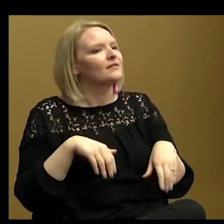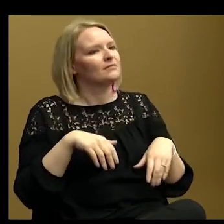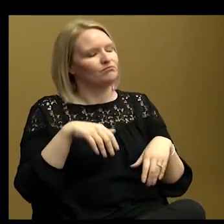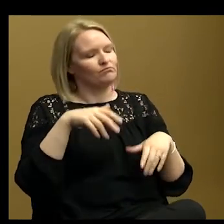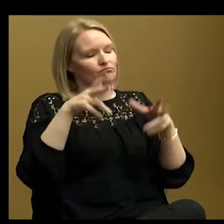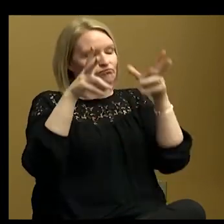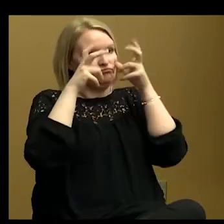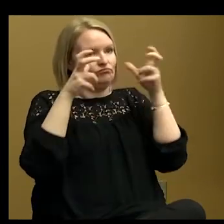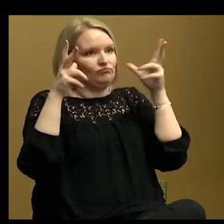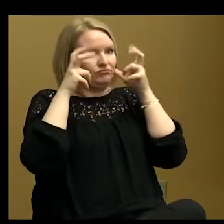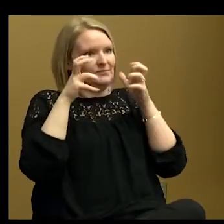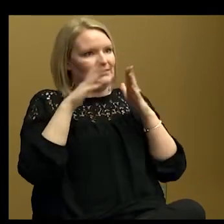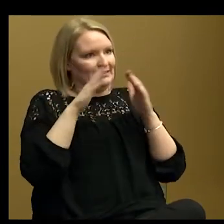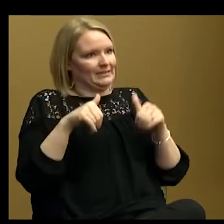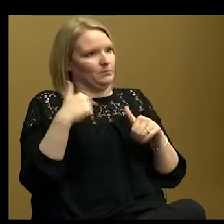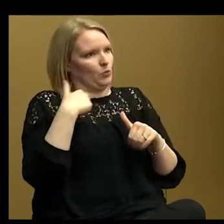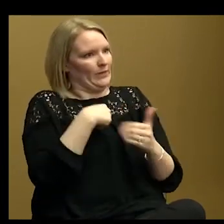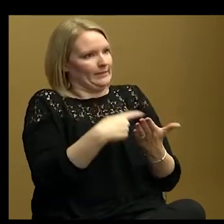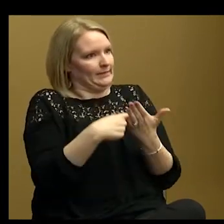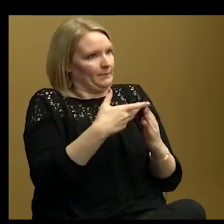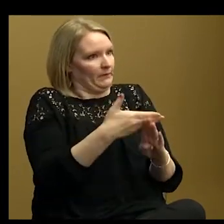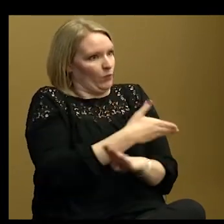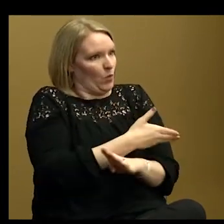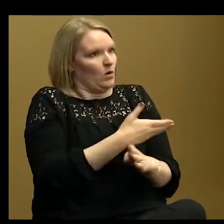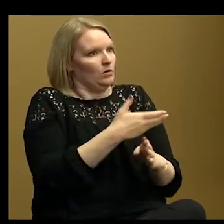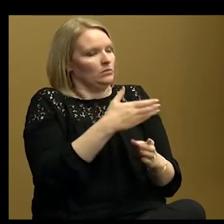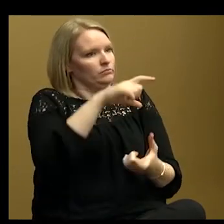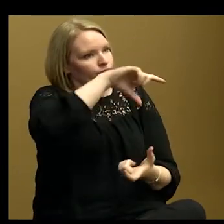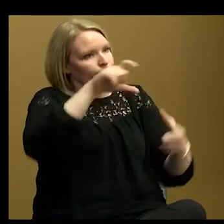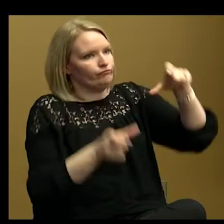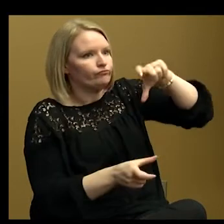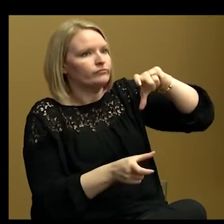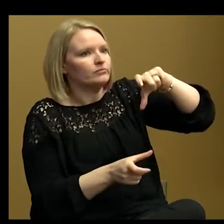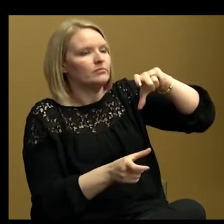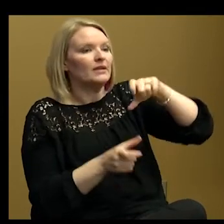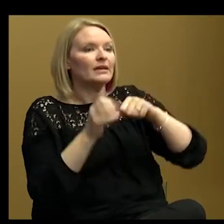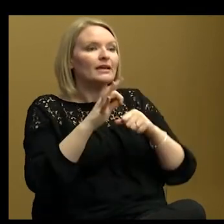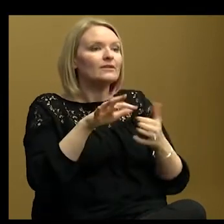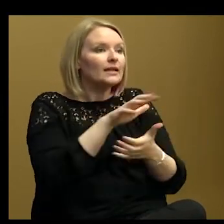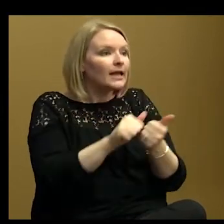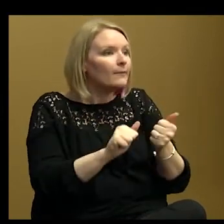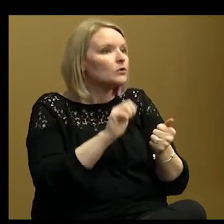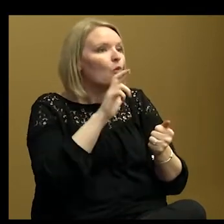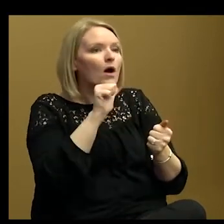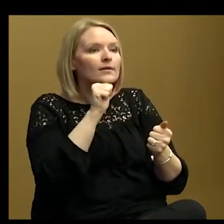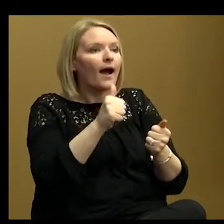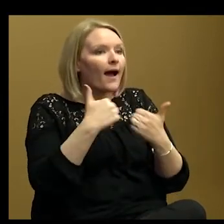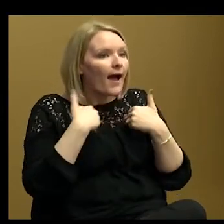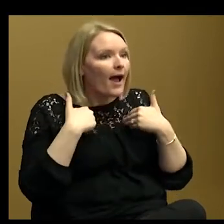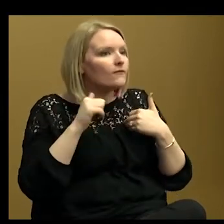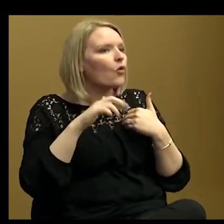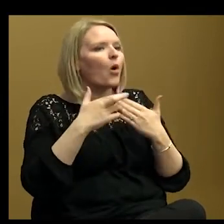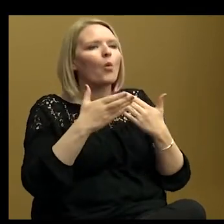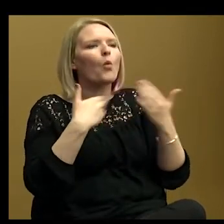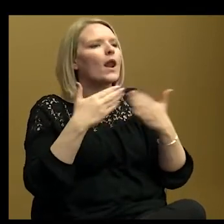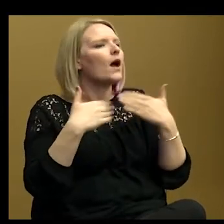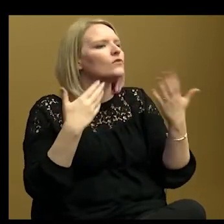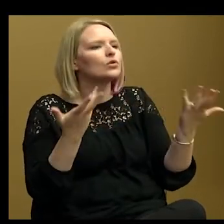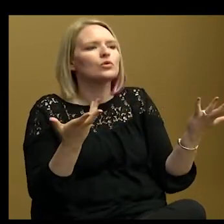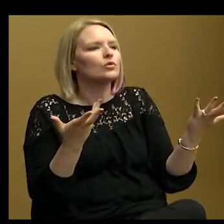those other systems that we're talking about, if they're damaged or not there or whatever's going on with